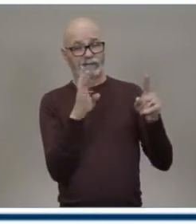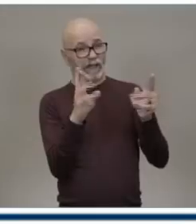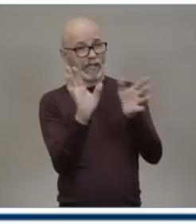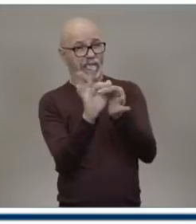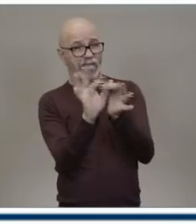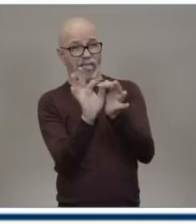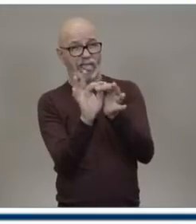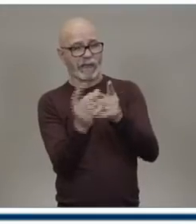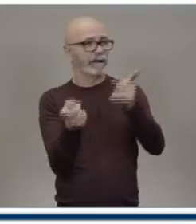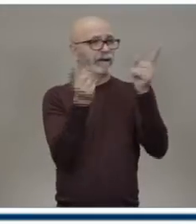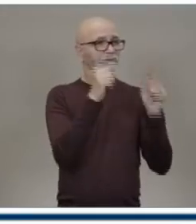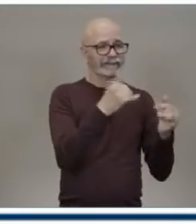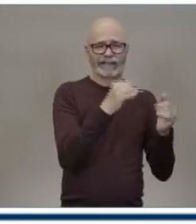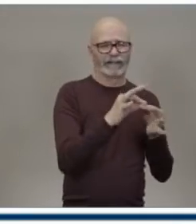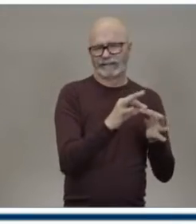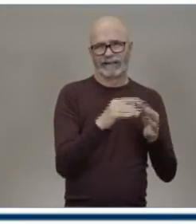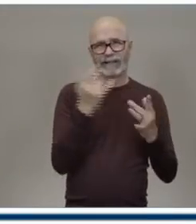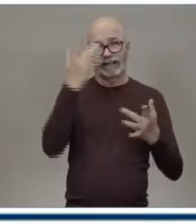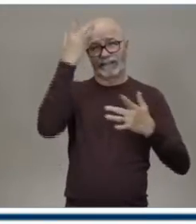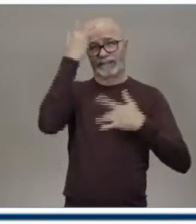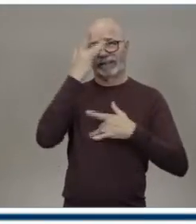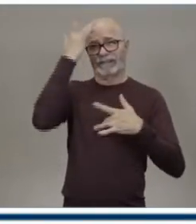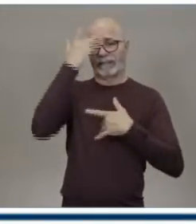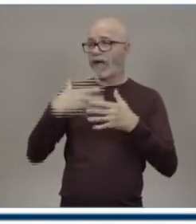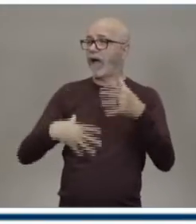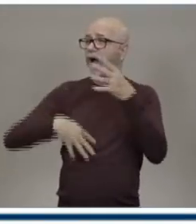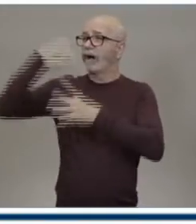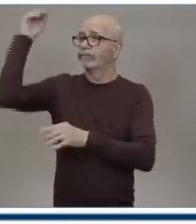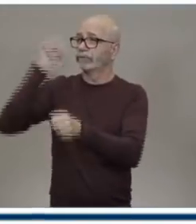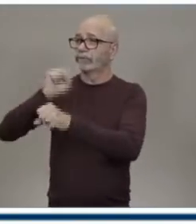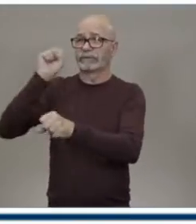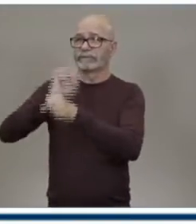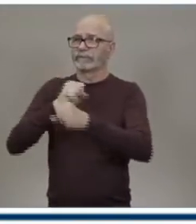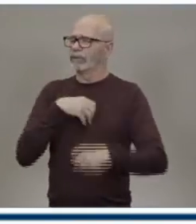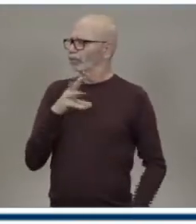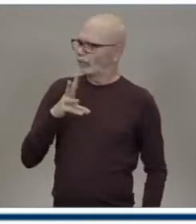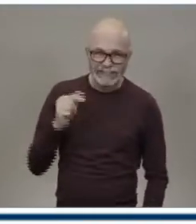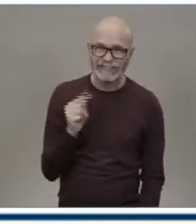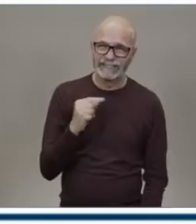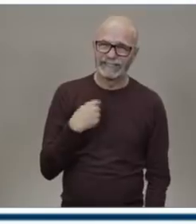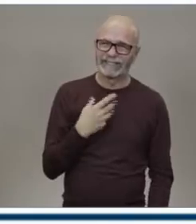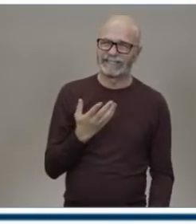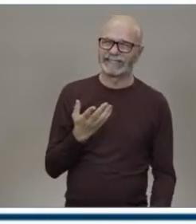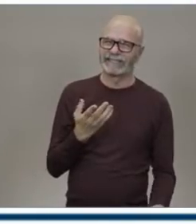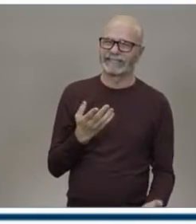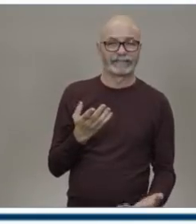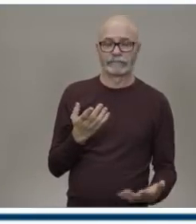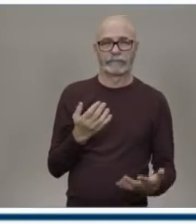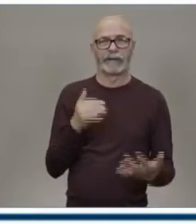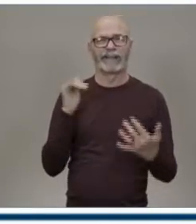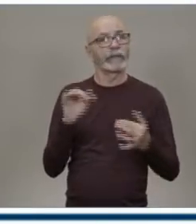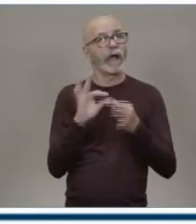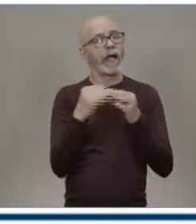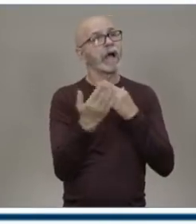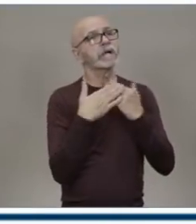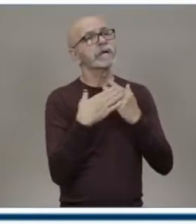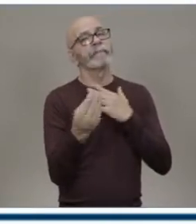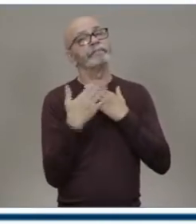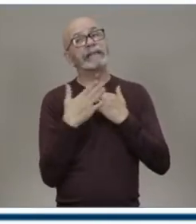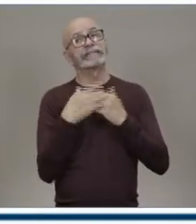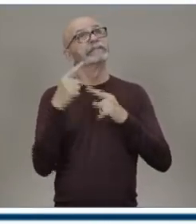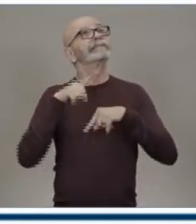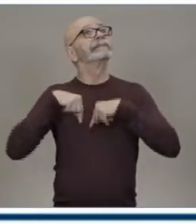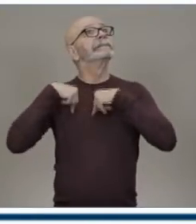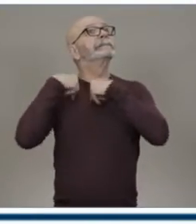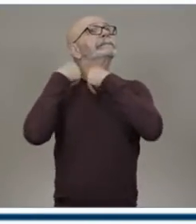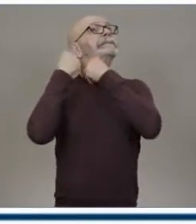community going to work. We've been told this since since the pandemic started